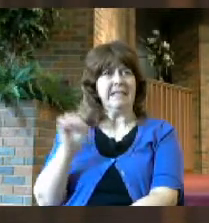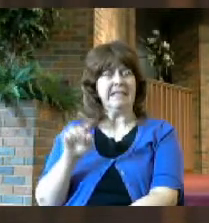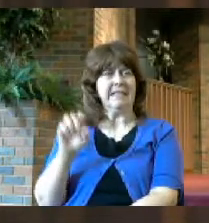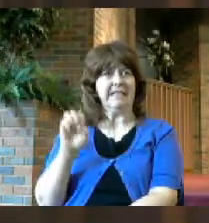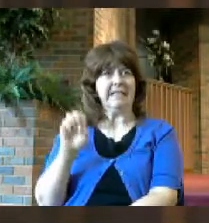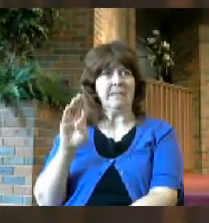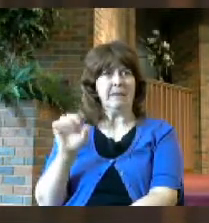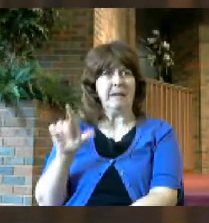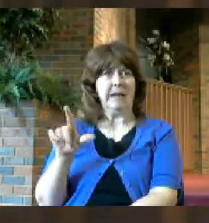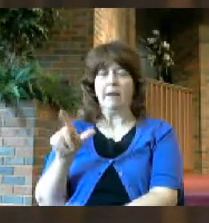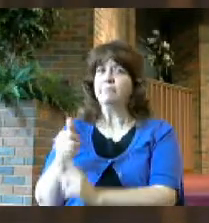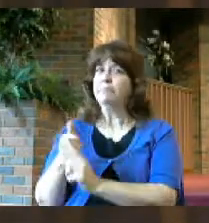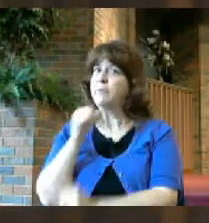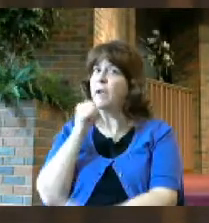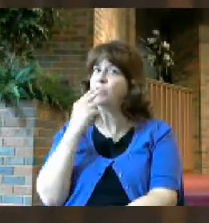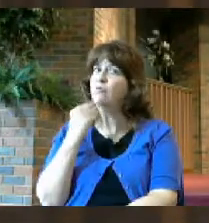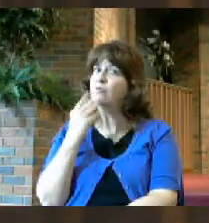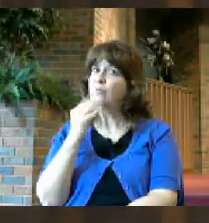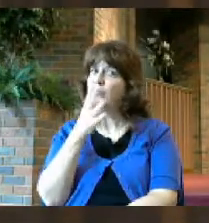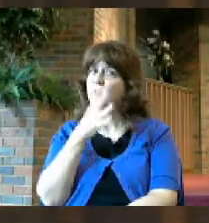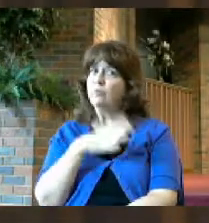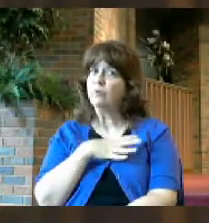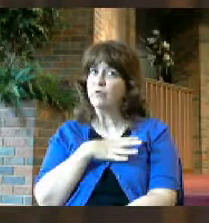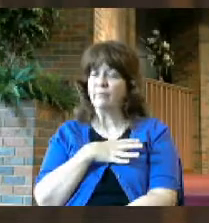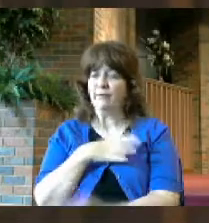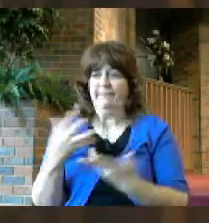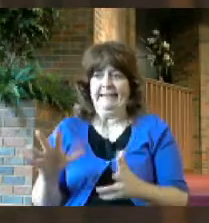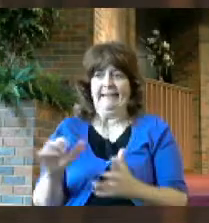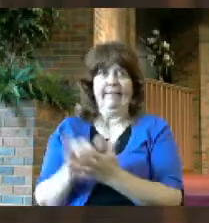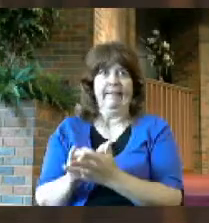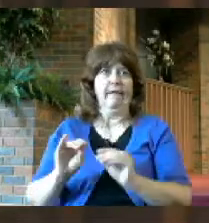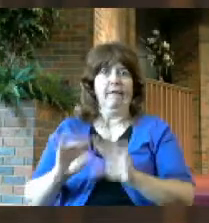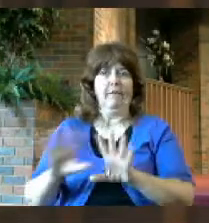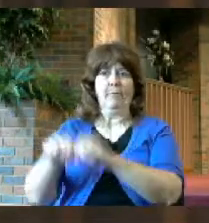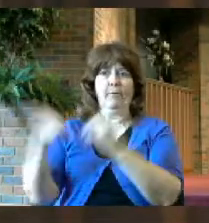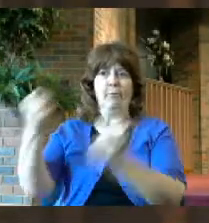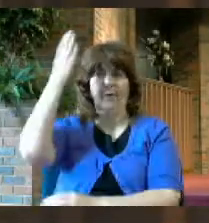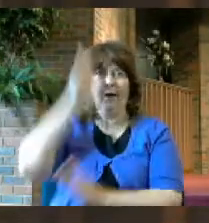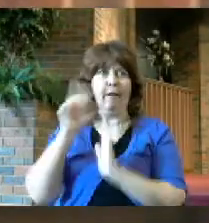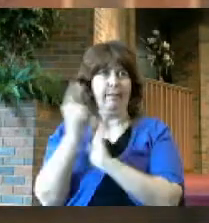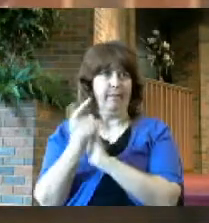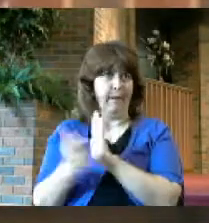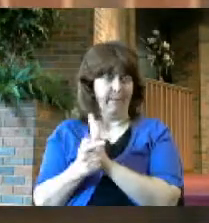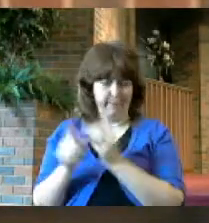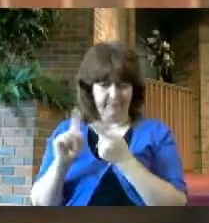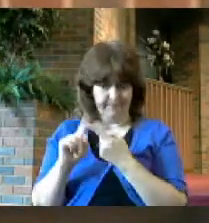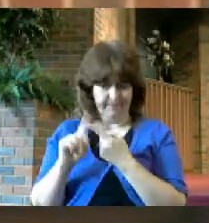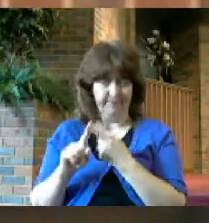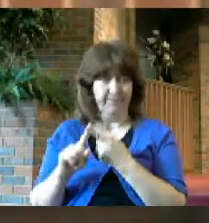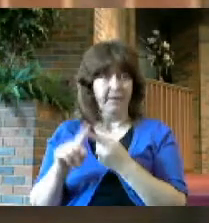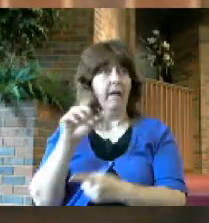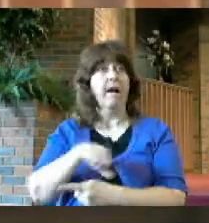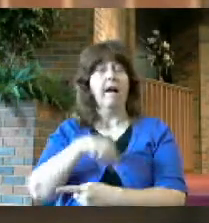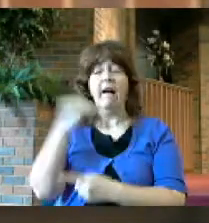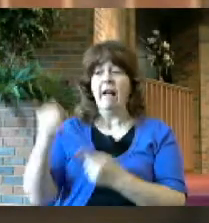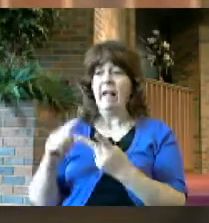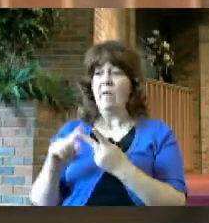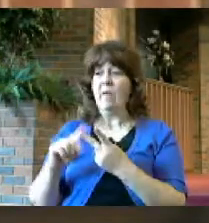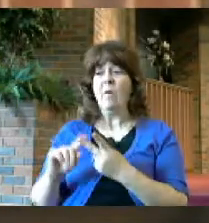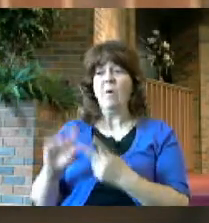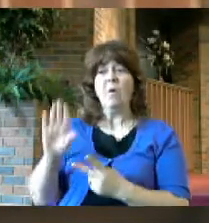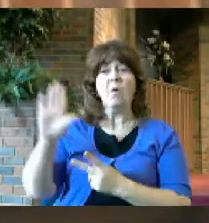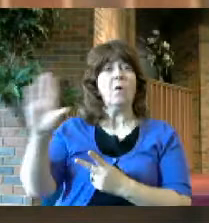was a commandment violation in and of itself. Secondly, she was the daughter of